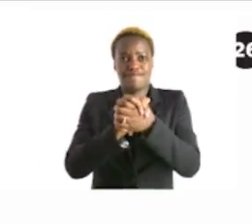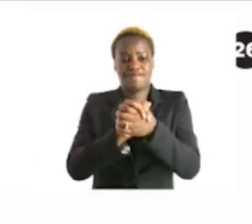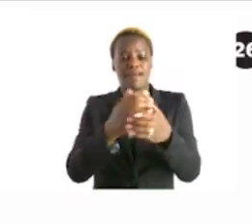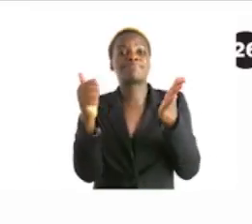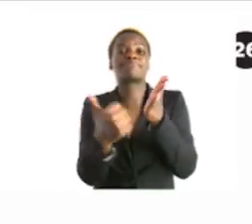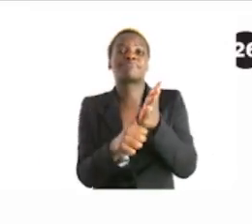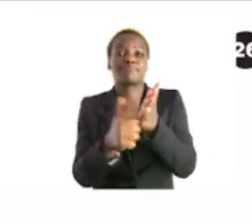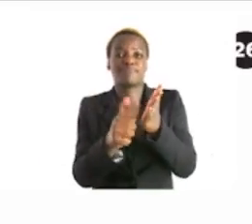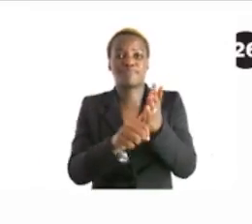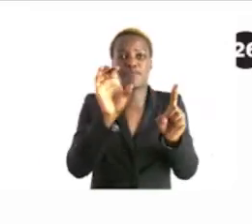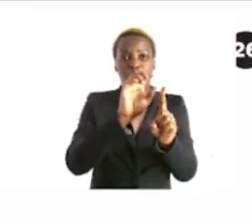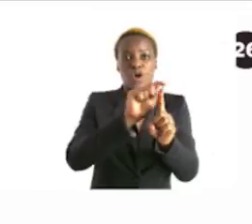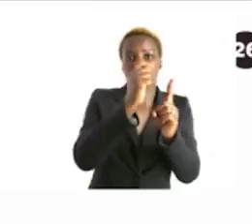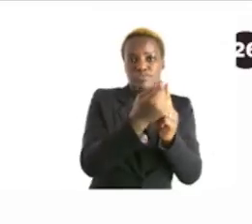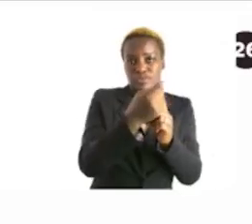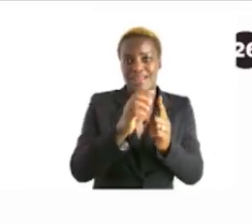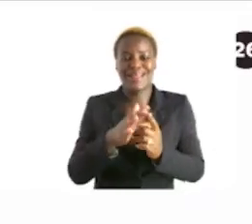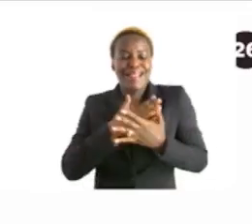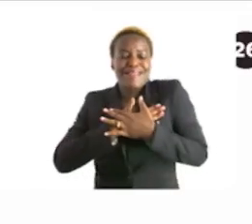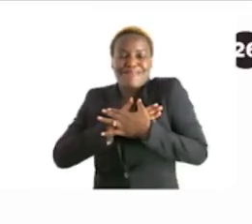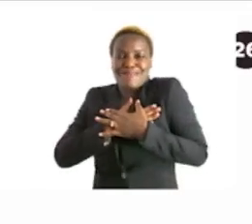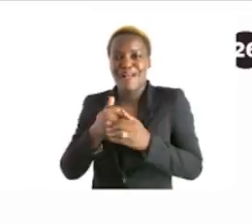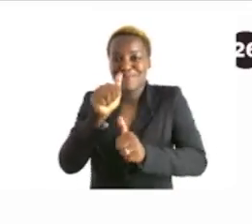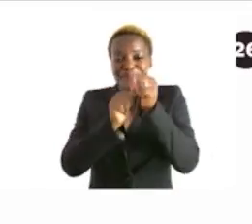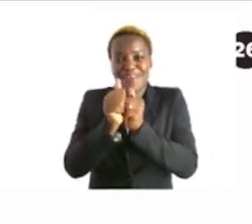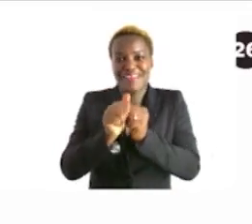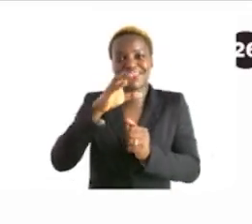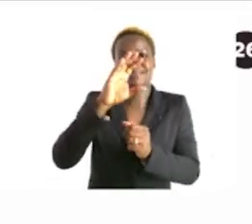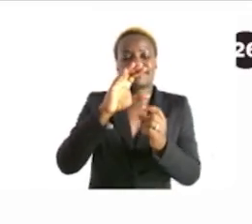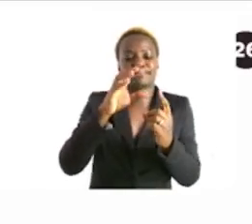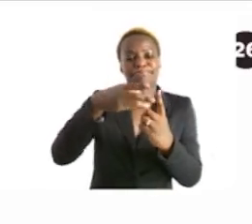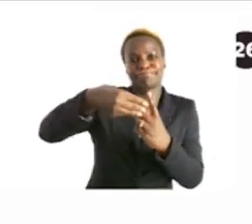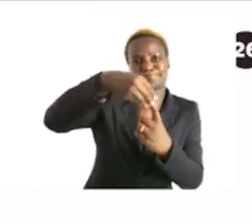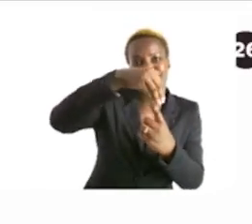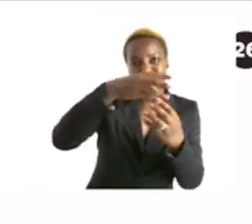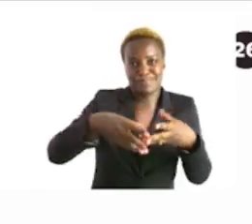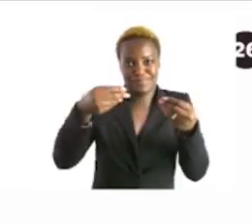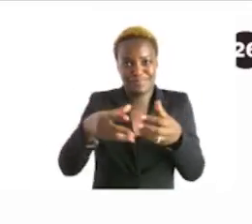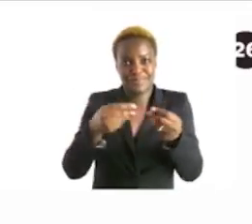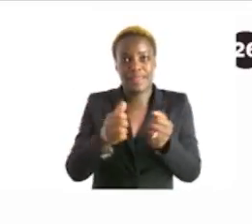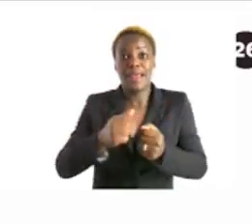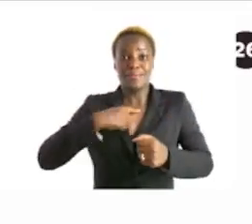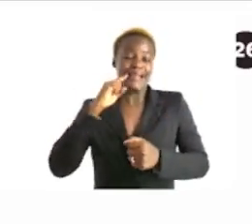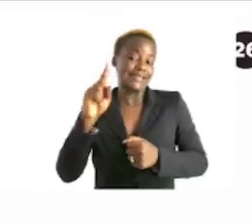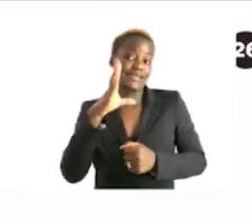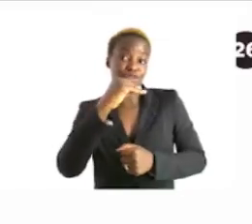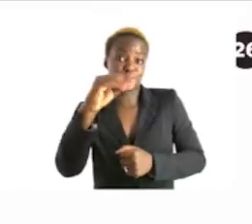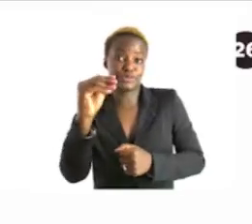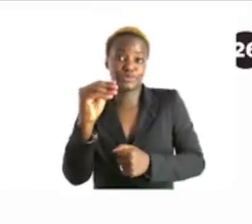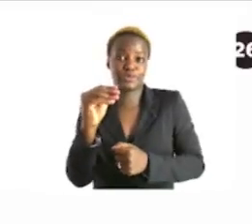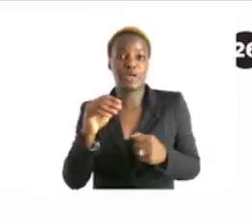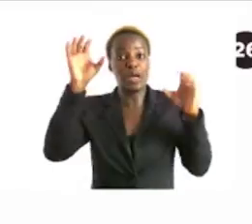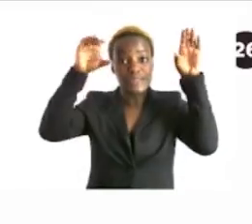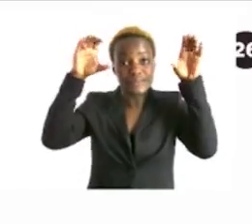oshiwambo tribe she loves to eat mango my teacher speaks oshi herero with with me